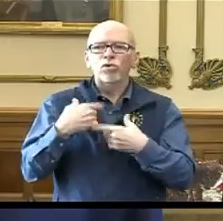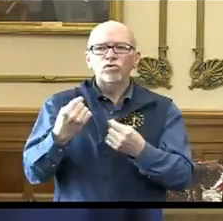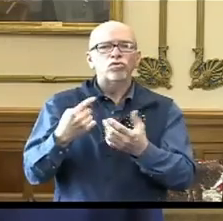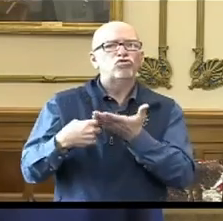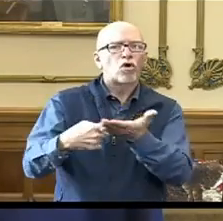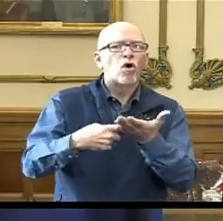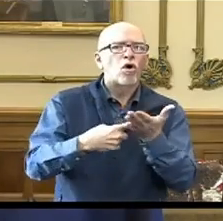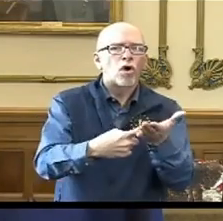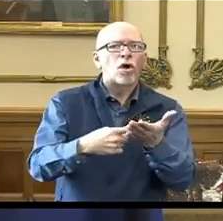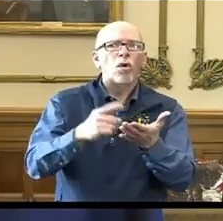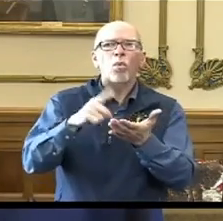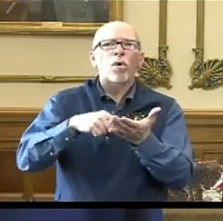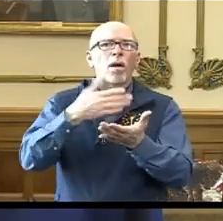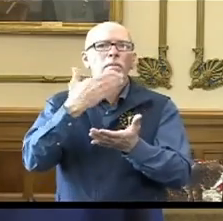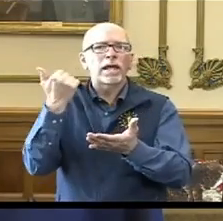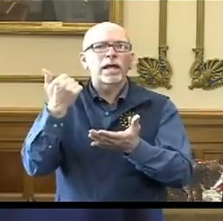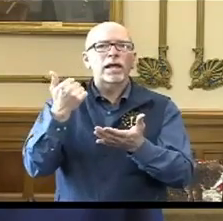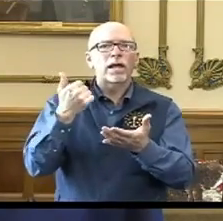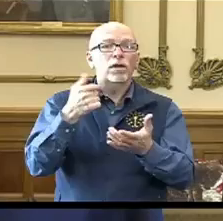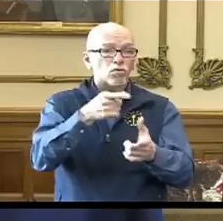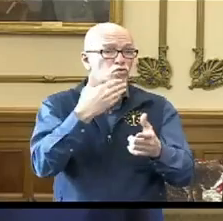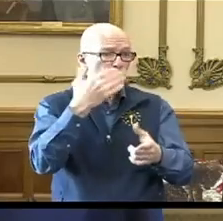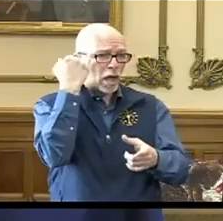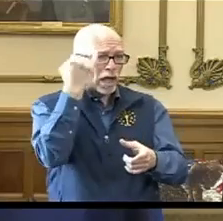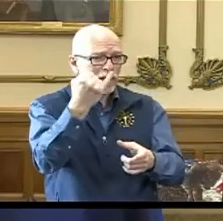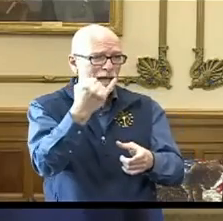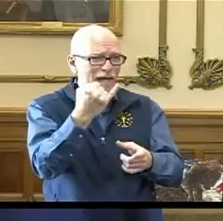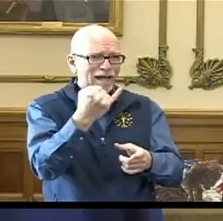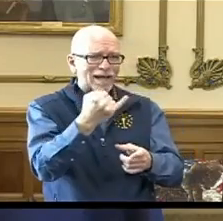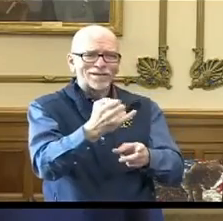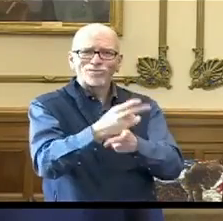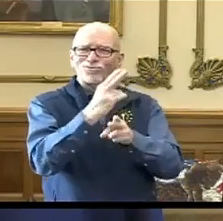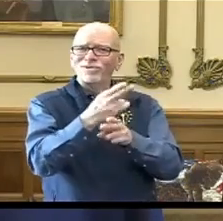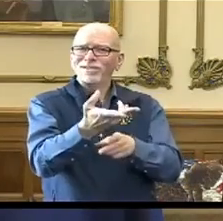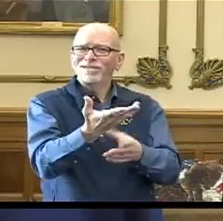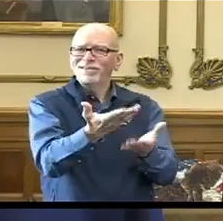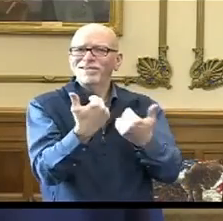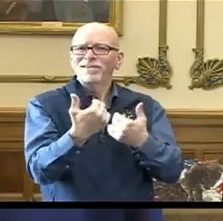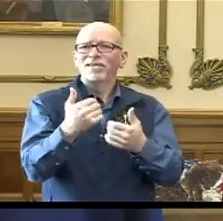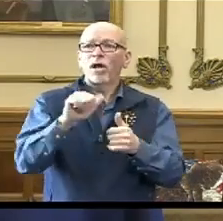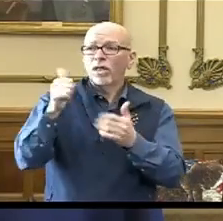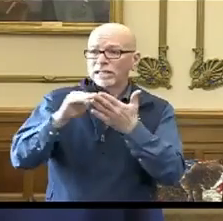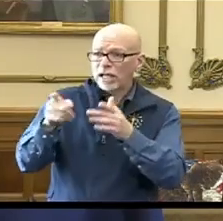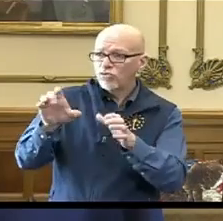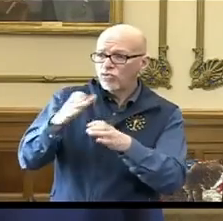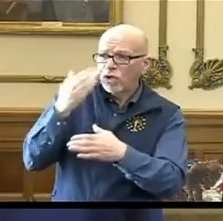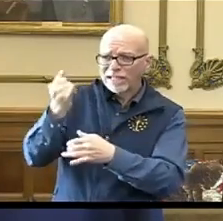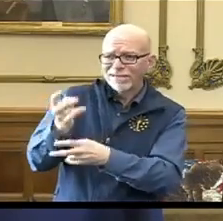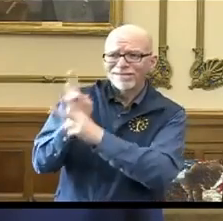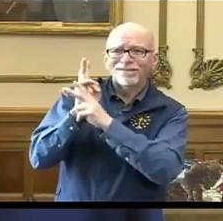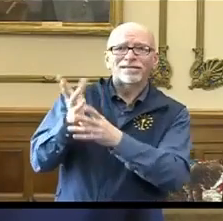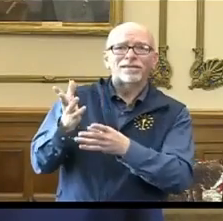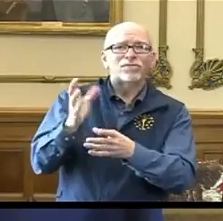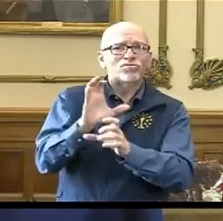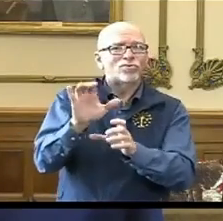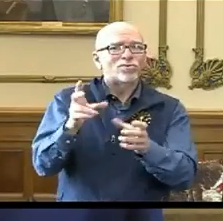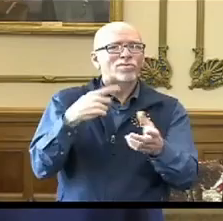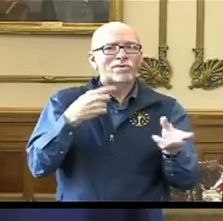all those best practices, stealing good ideas from other states or other cities or towns or people.